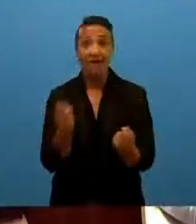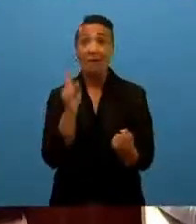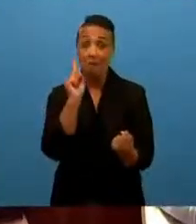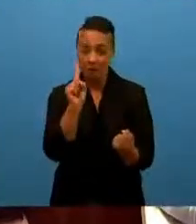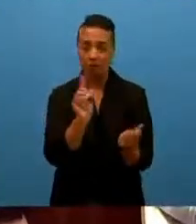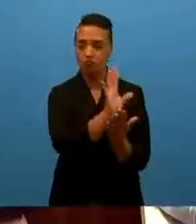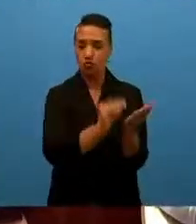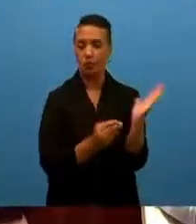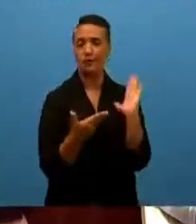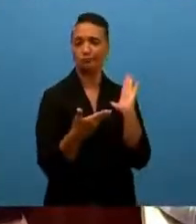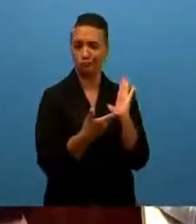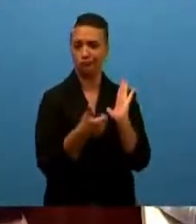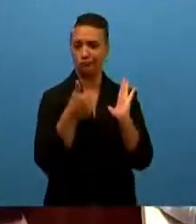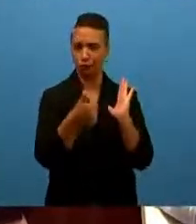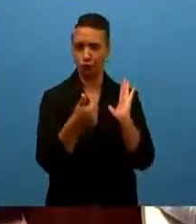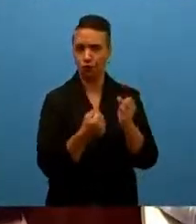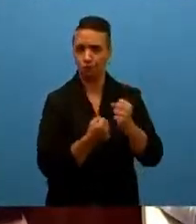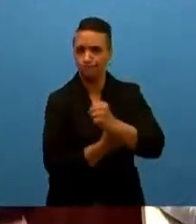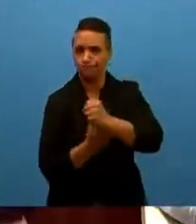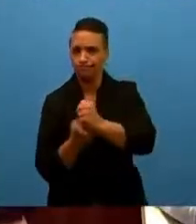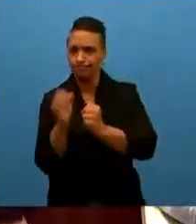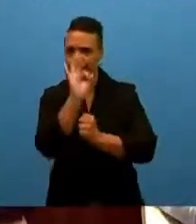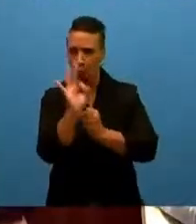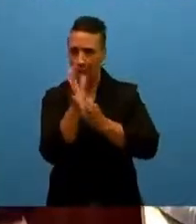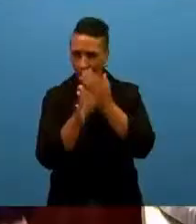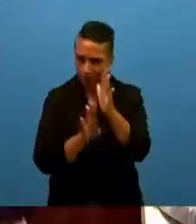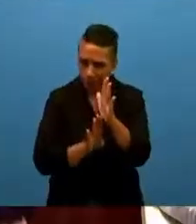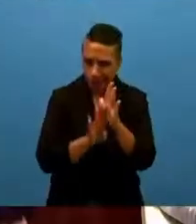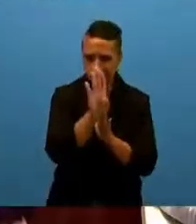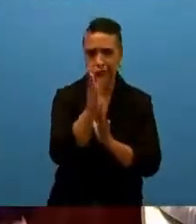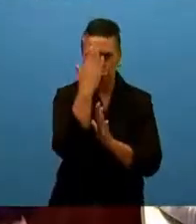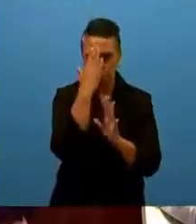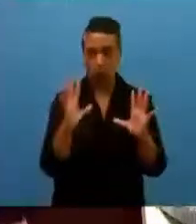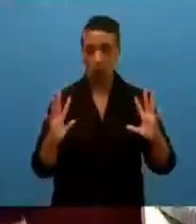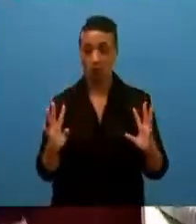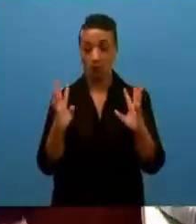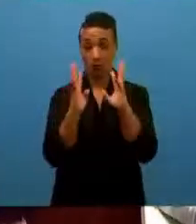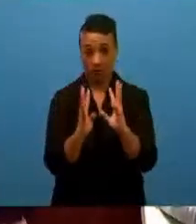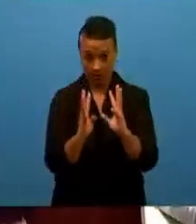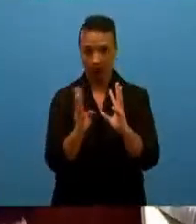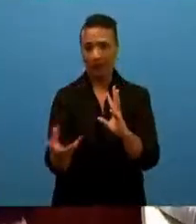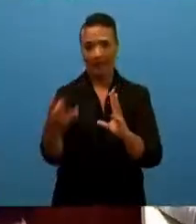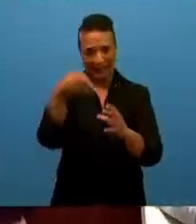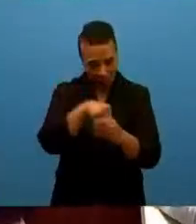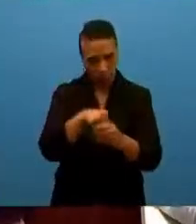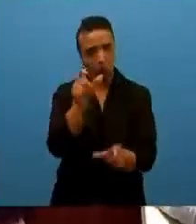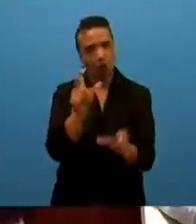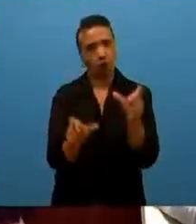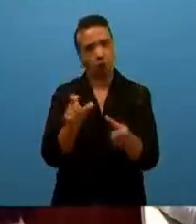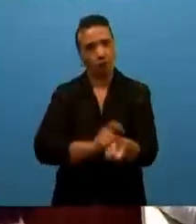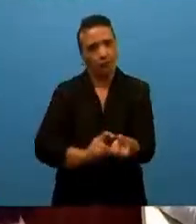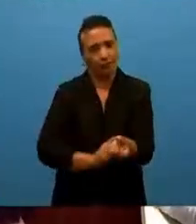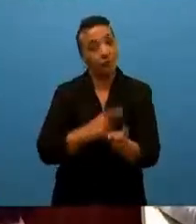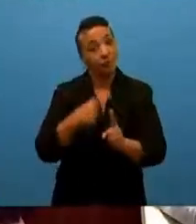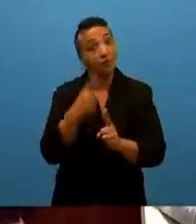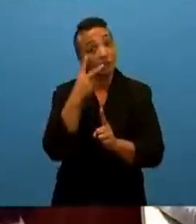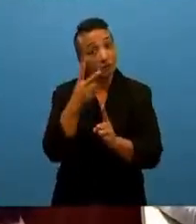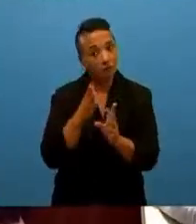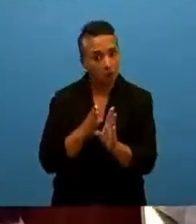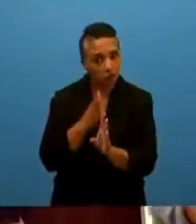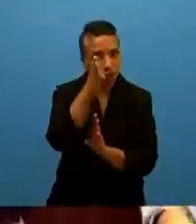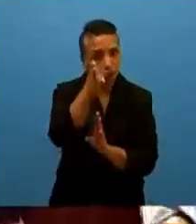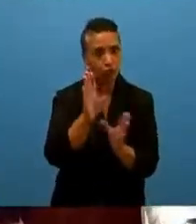a useful foundation for advancing the enhanced participation process and the development of the relevant